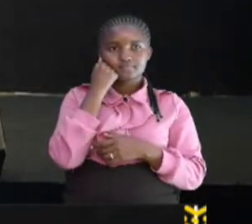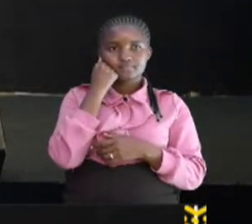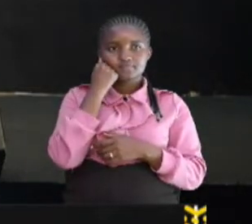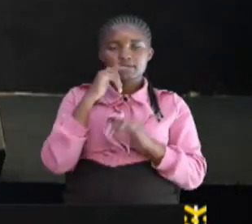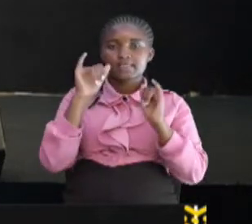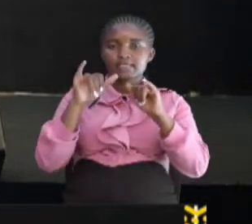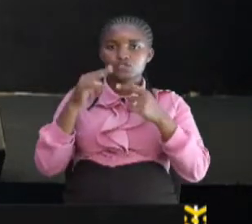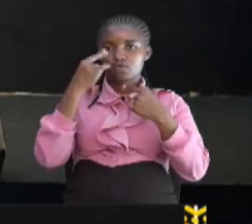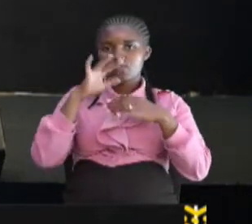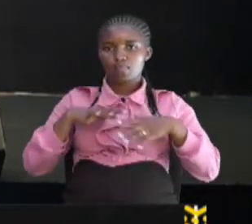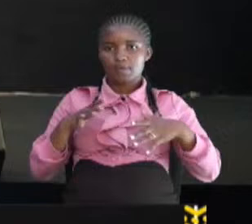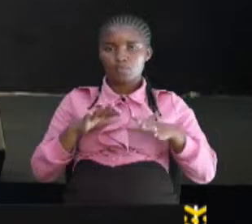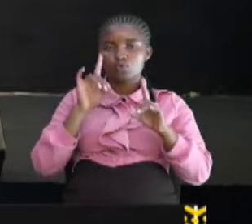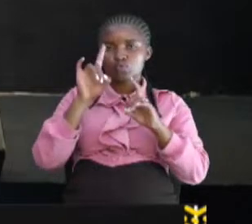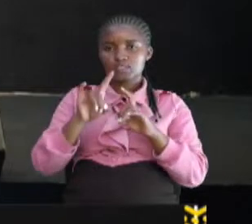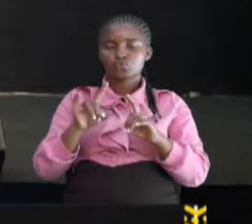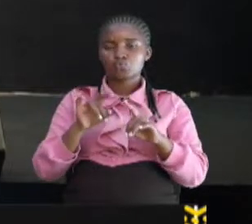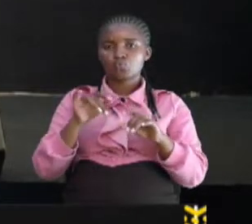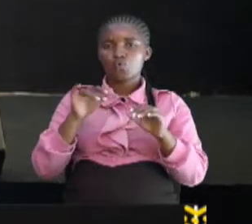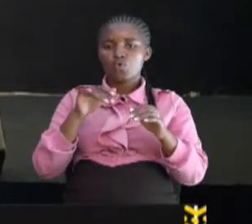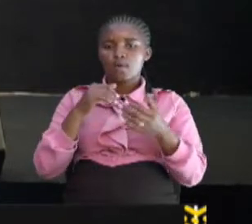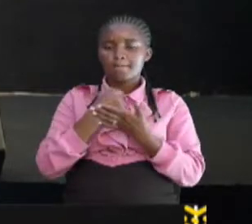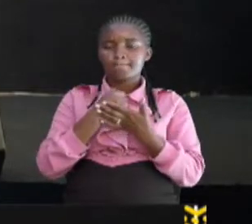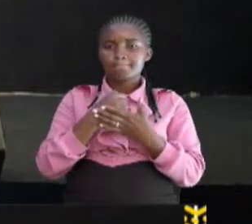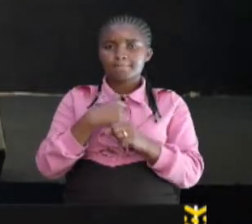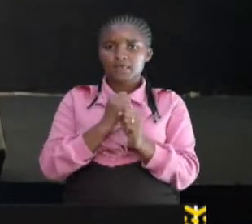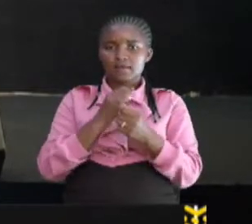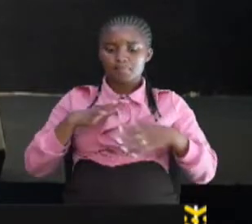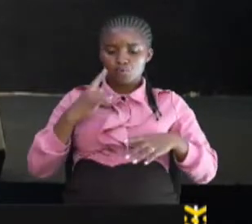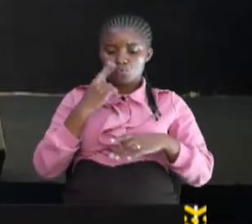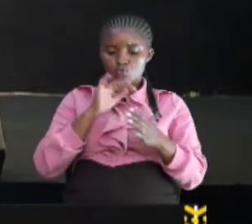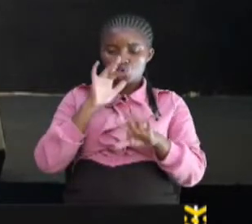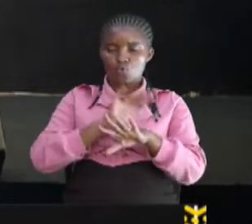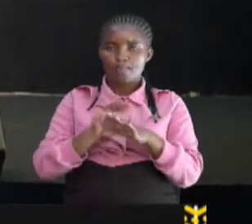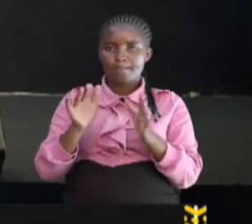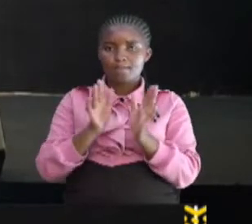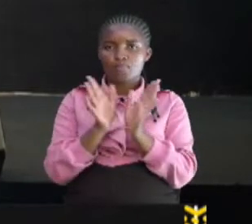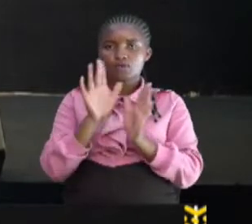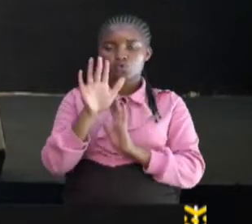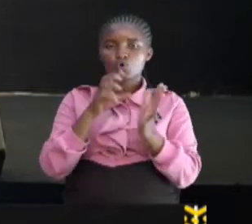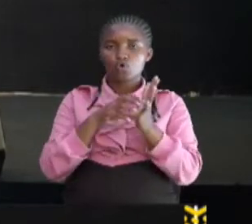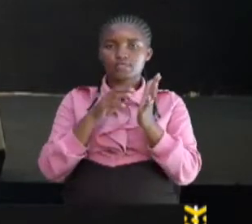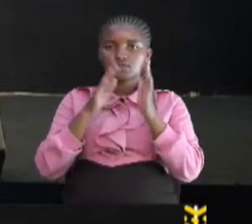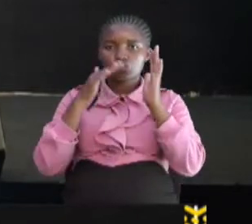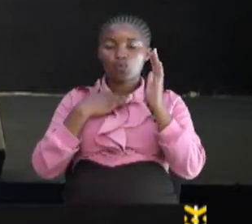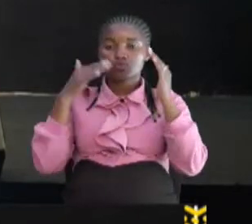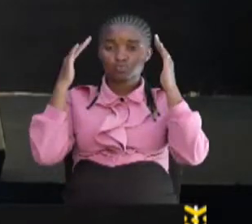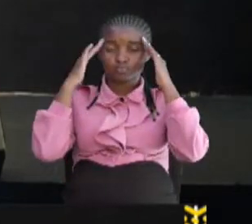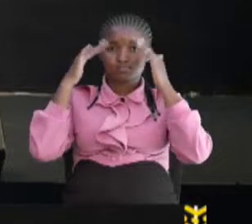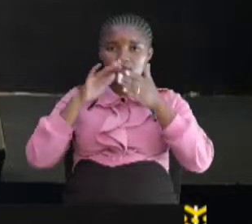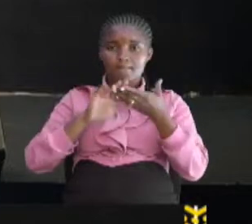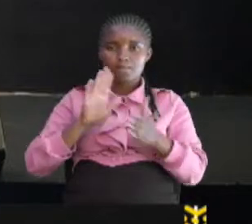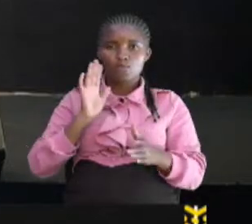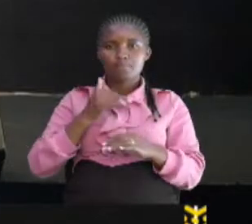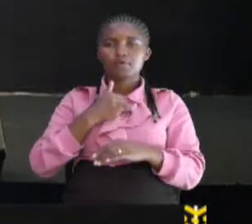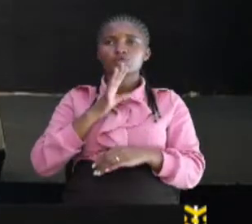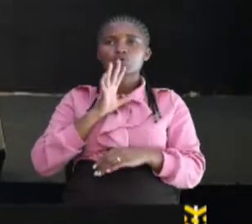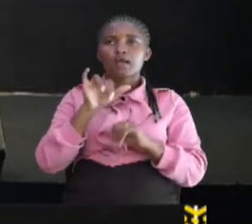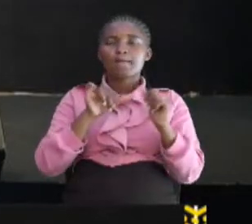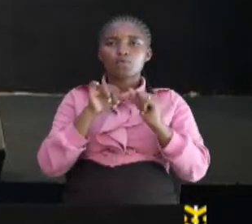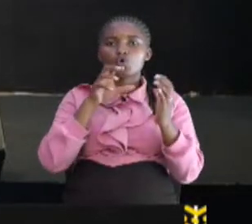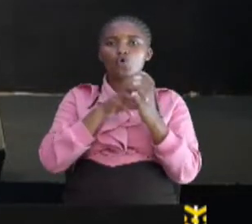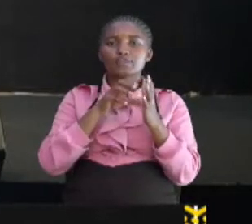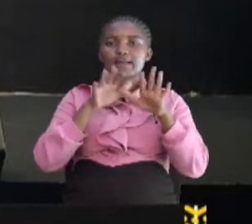You need to grab your audience's attention within the first 3 seconds. And essentially, I'm not talking about TikTok, I'm talking about